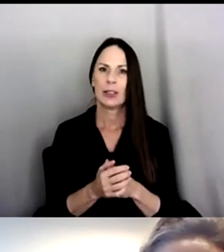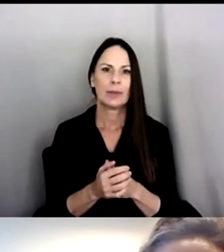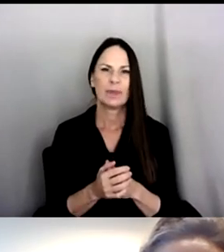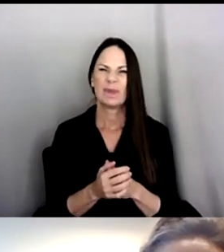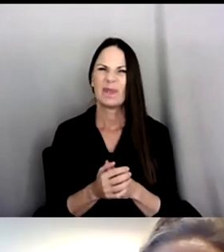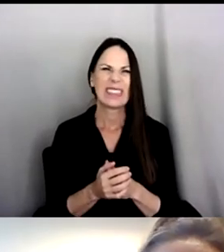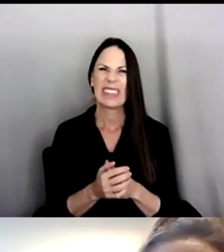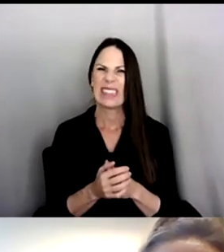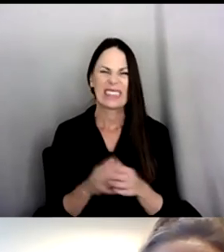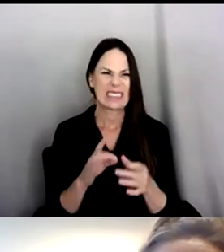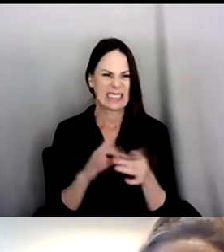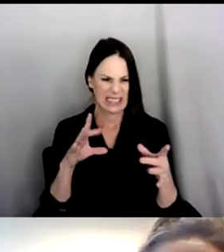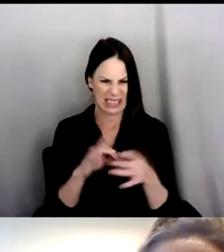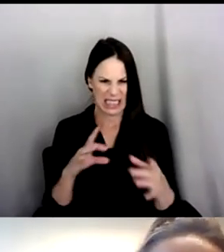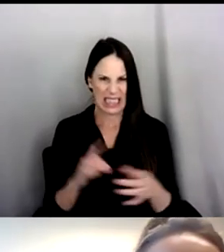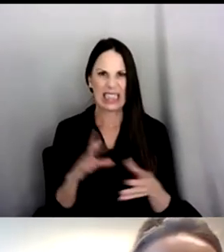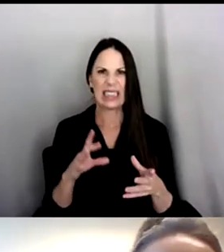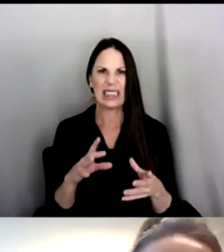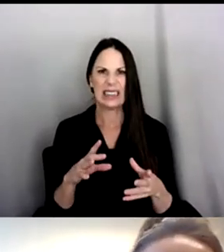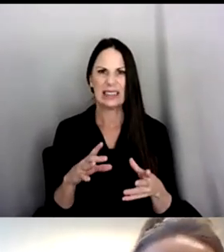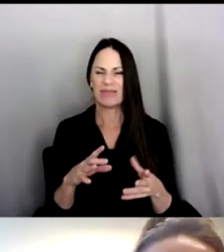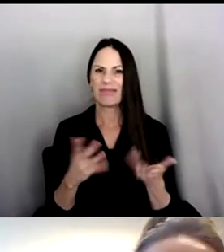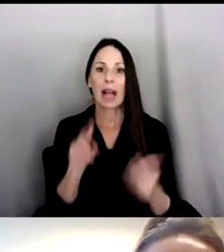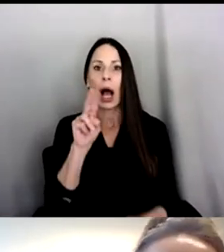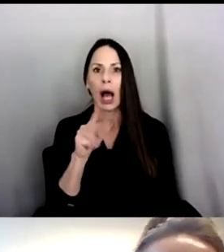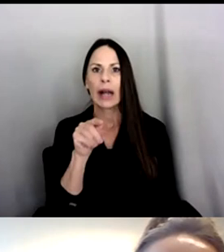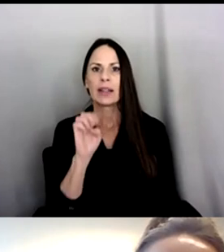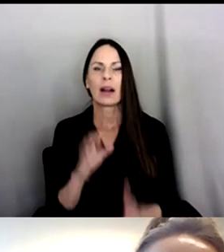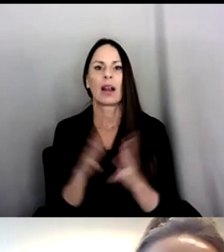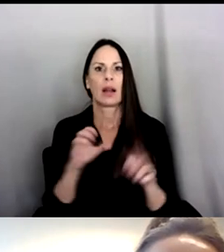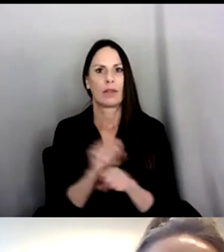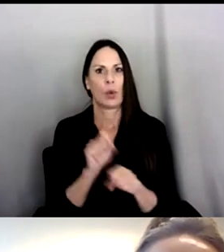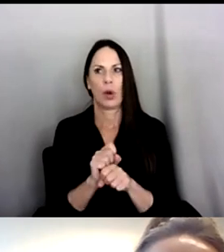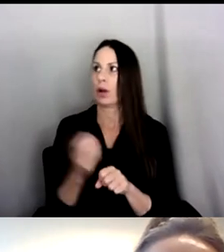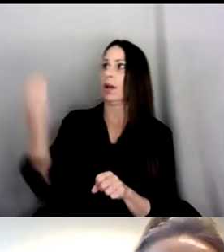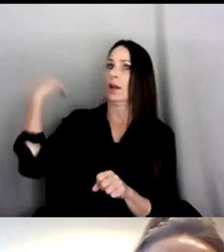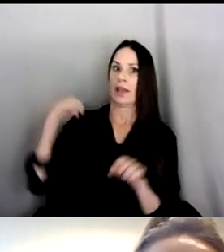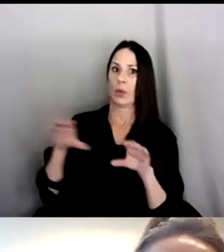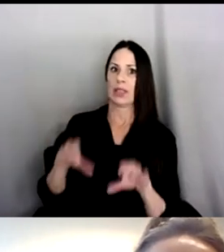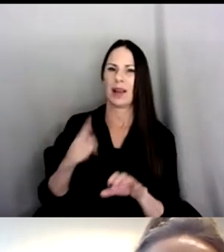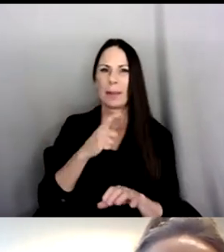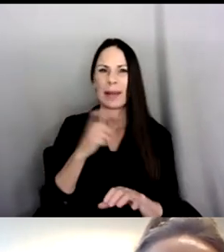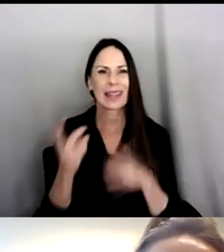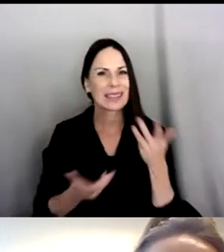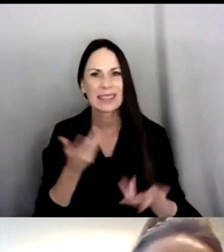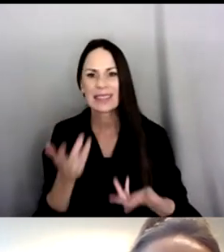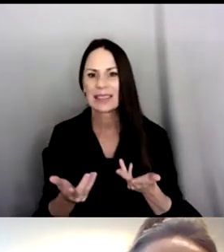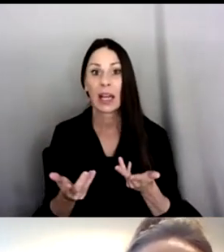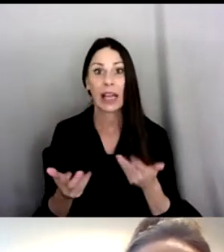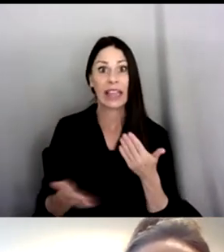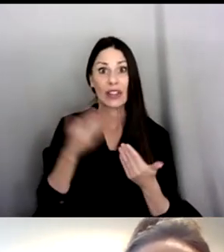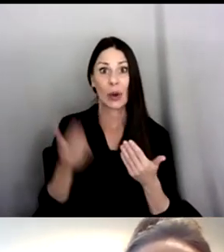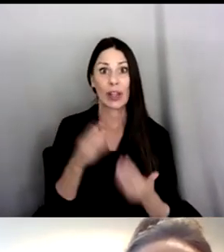a lot of the progress that was going forward, because it's so easy to just think that we're getting a picture from